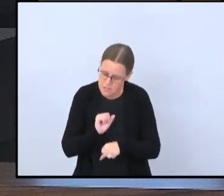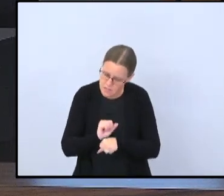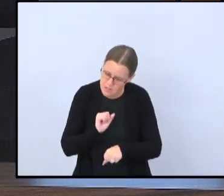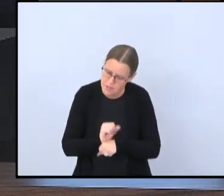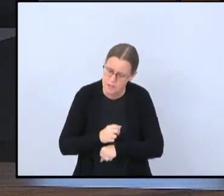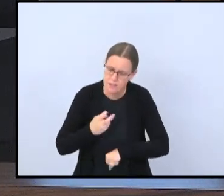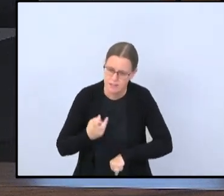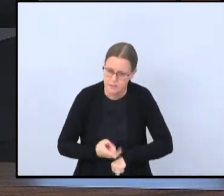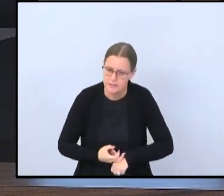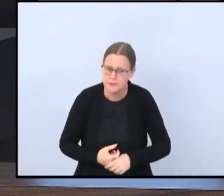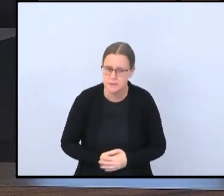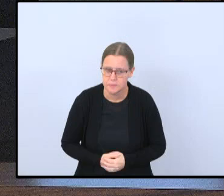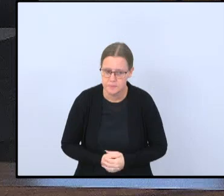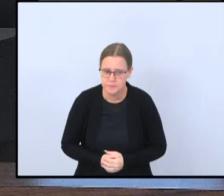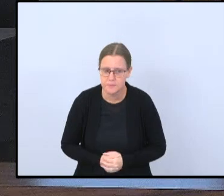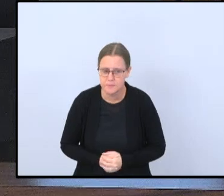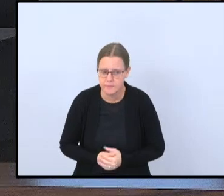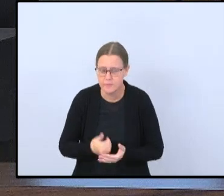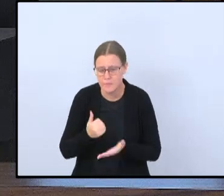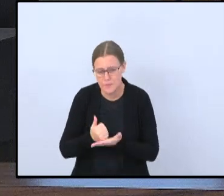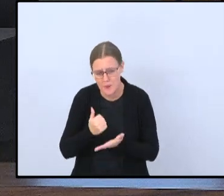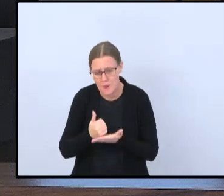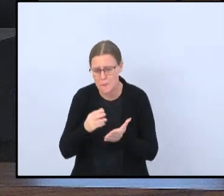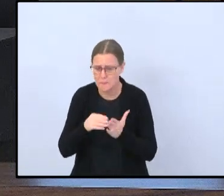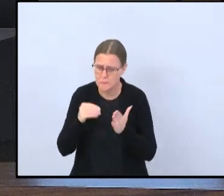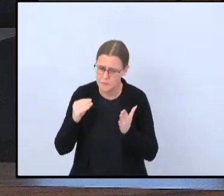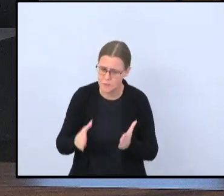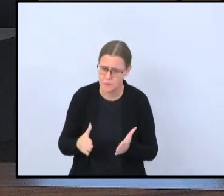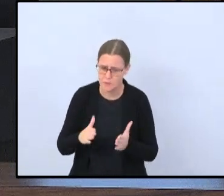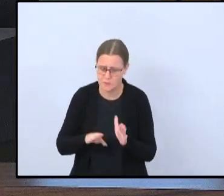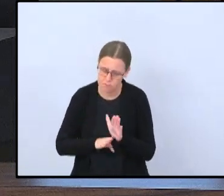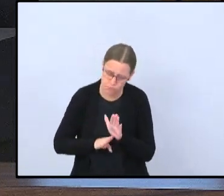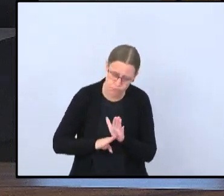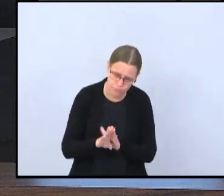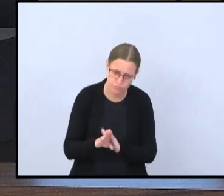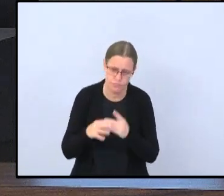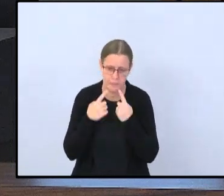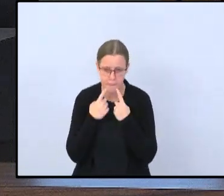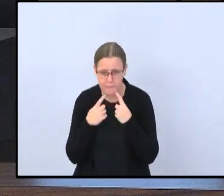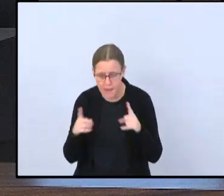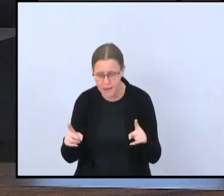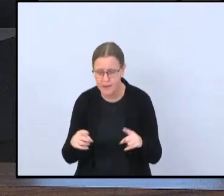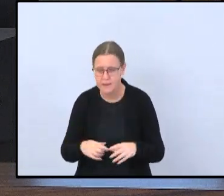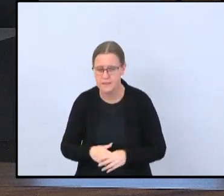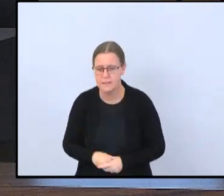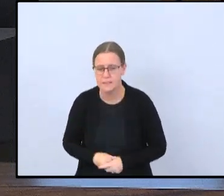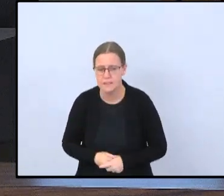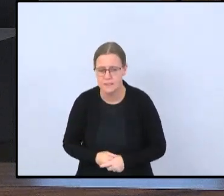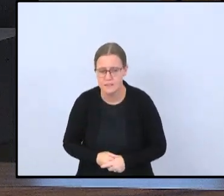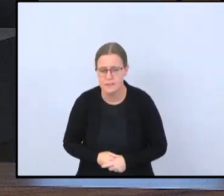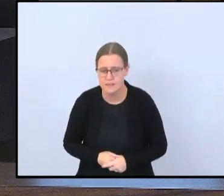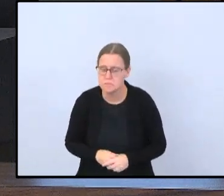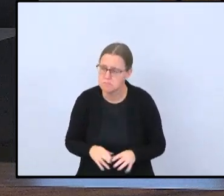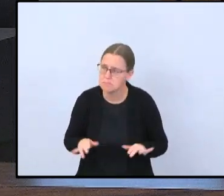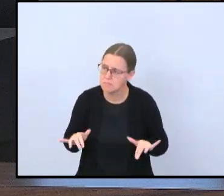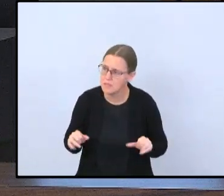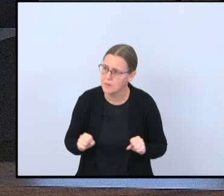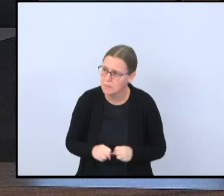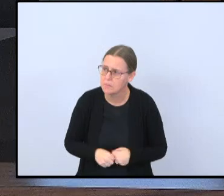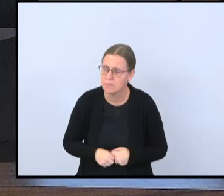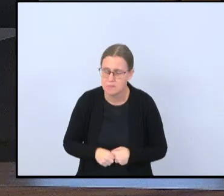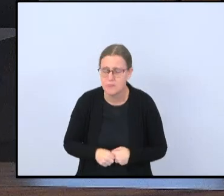hard, really, to help our students grow and achieve. And yeah, we're